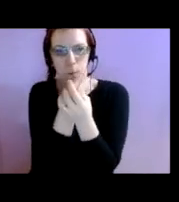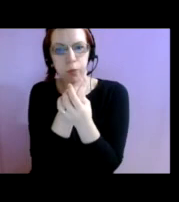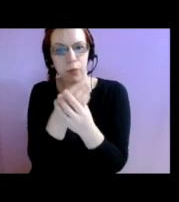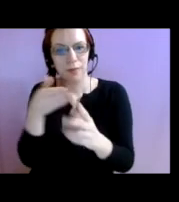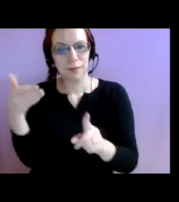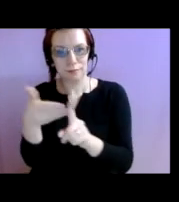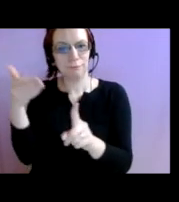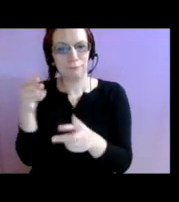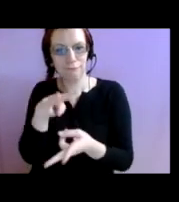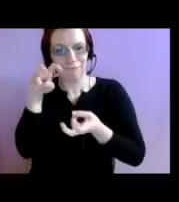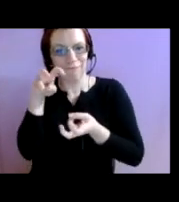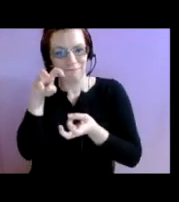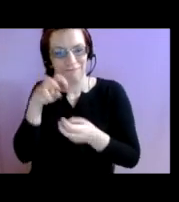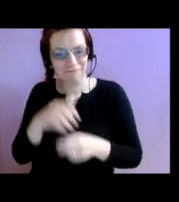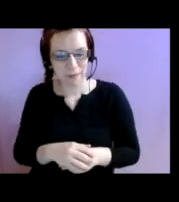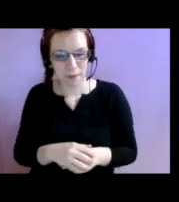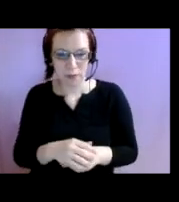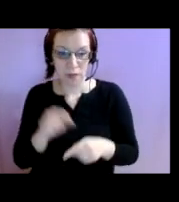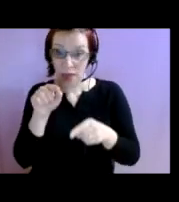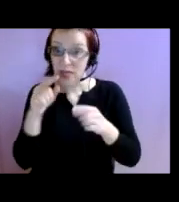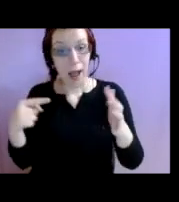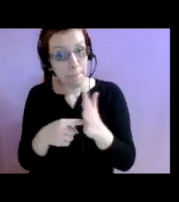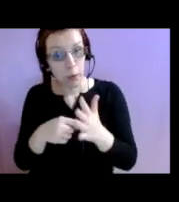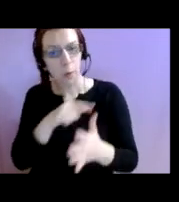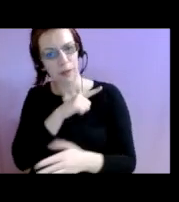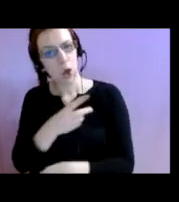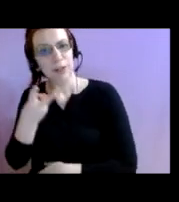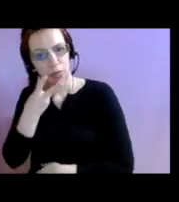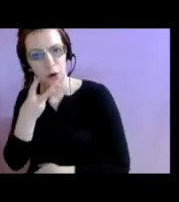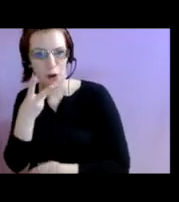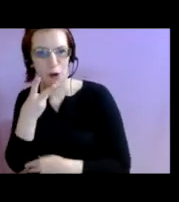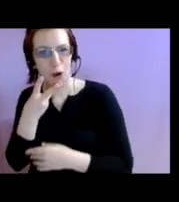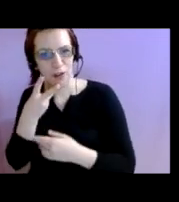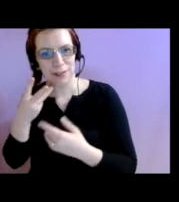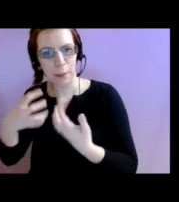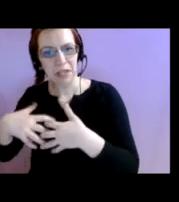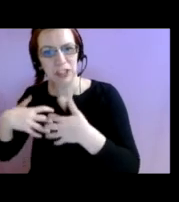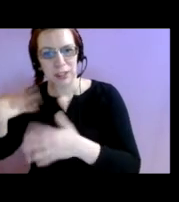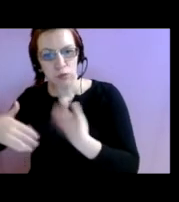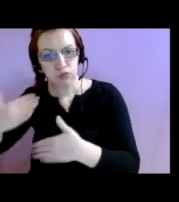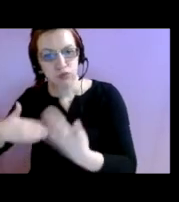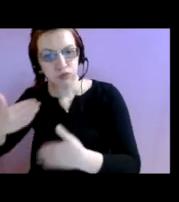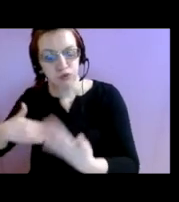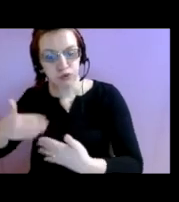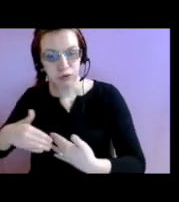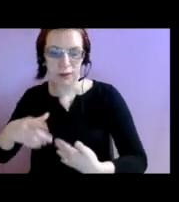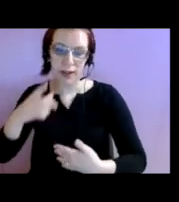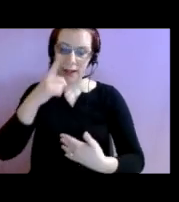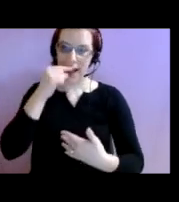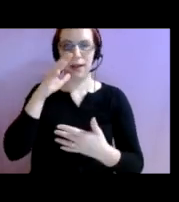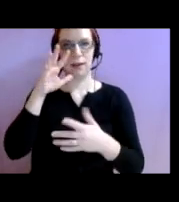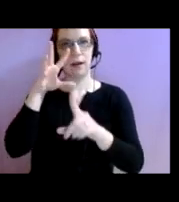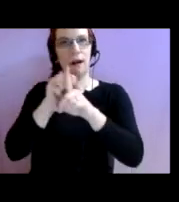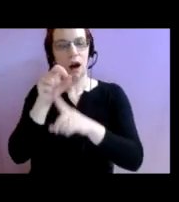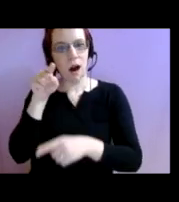And importantly, because we had a third instrument running, the Virgo instrument was running, we could see that that source was